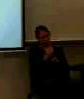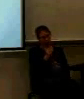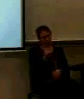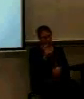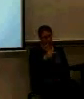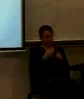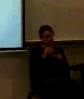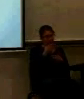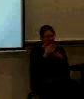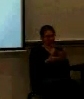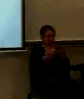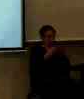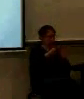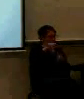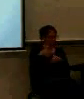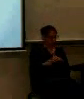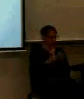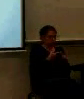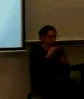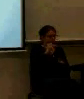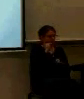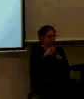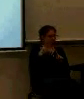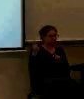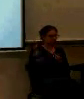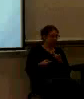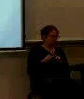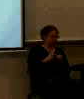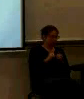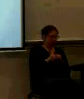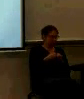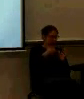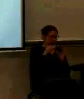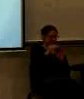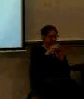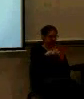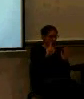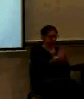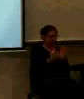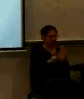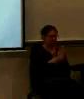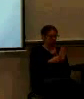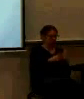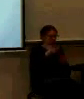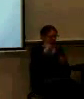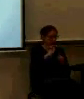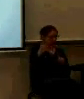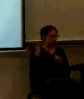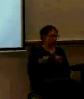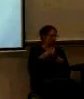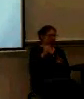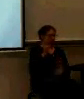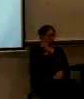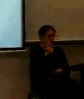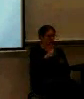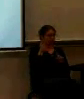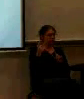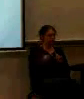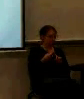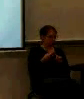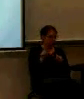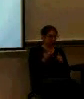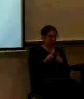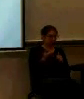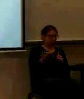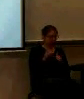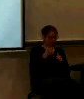the end a general introduction to nutrient cycling, how we're going to diagram nutrient cycling and diagram the carbon cycle. So the first of the things that you